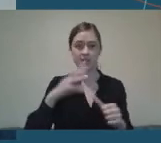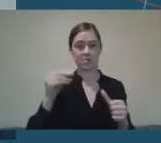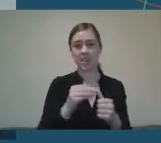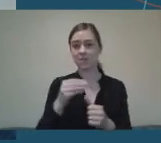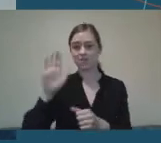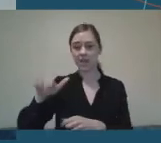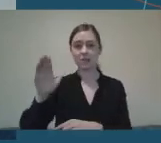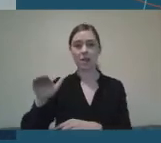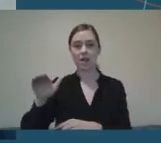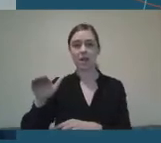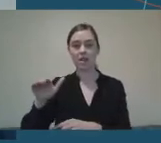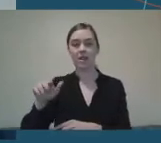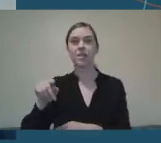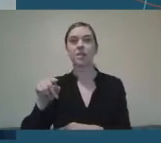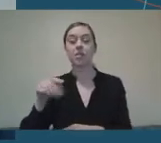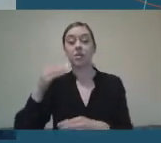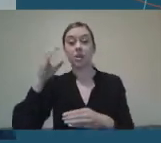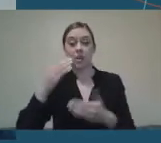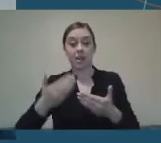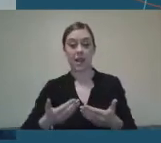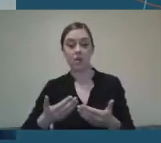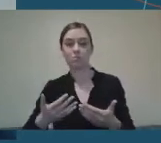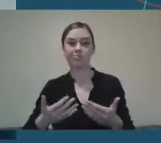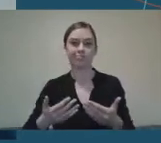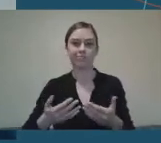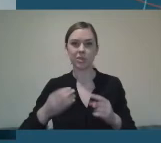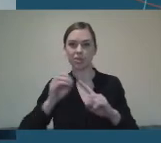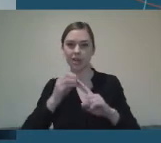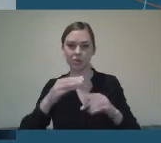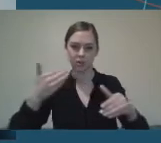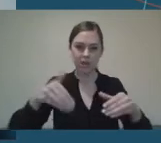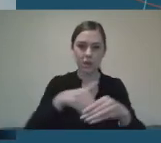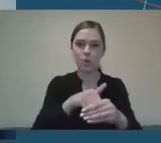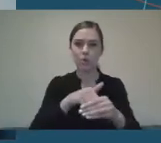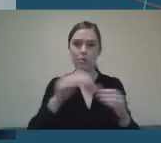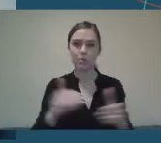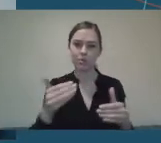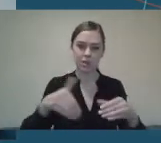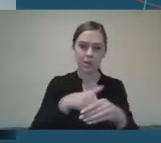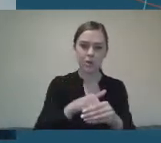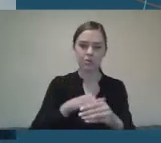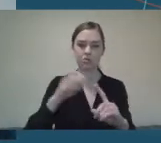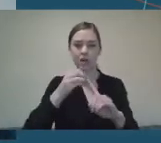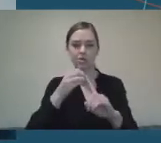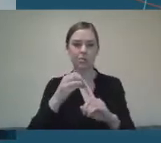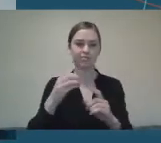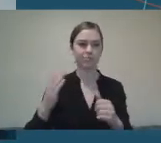the way we're looking at it at the moment in terms of inclusion and stuff like that is getting our priorities in place with the structures behind